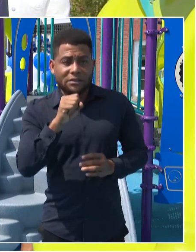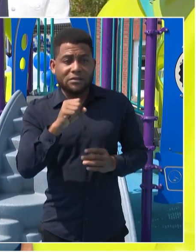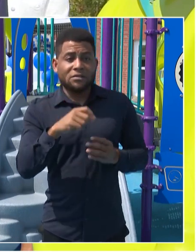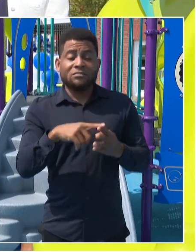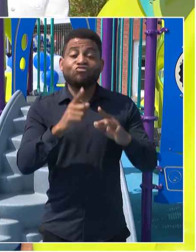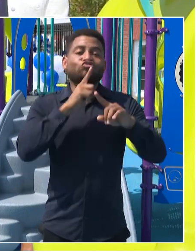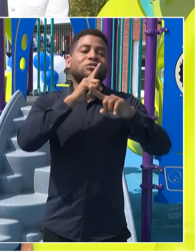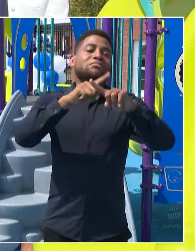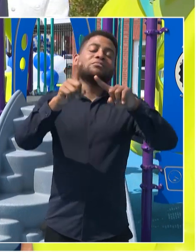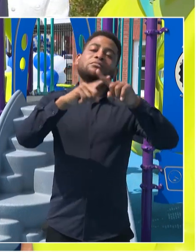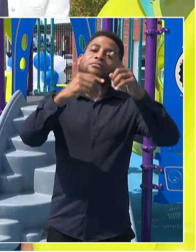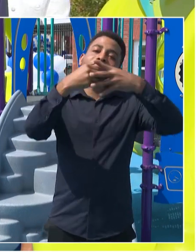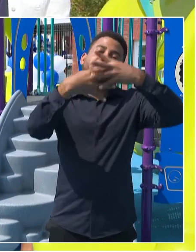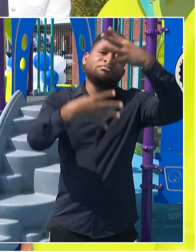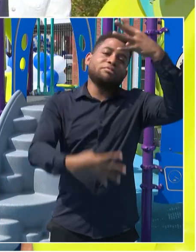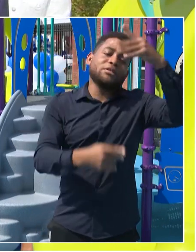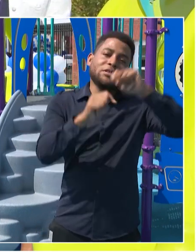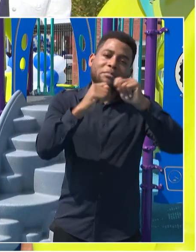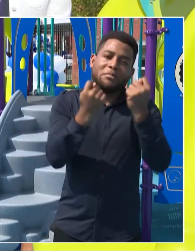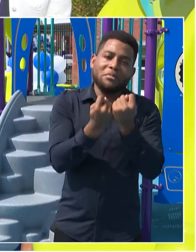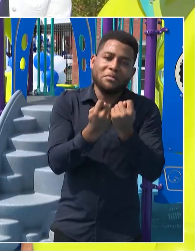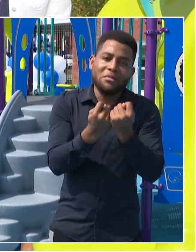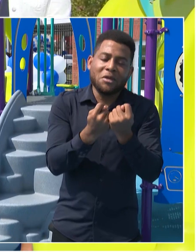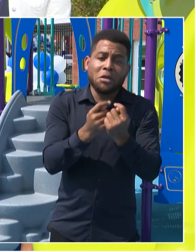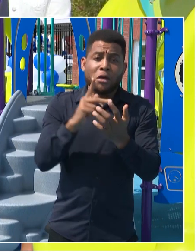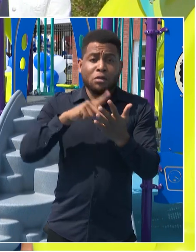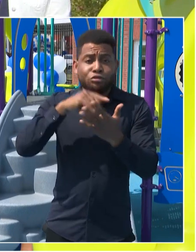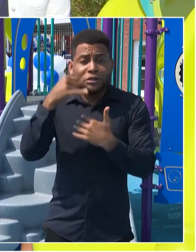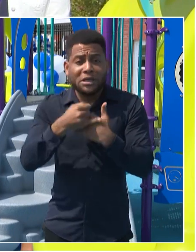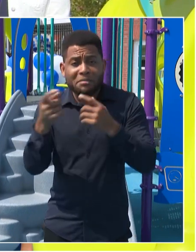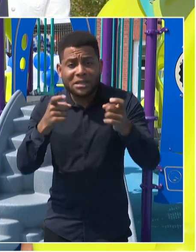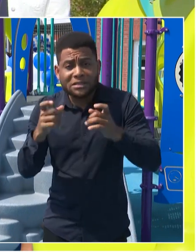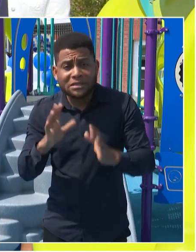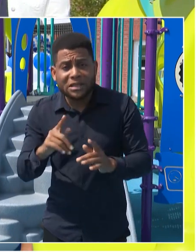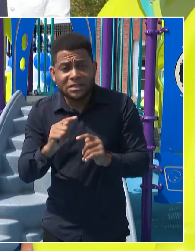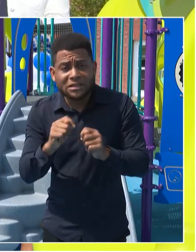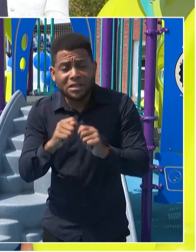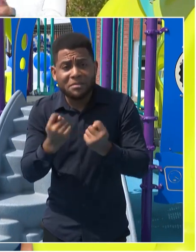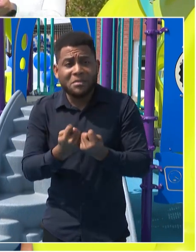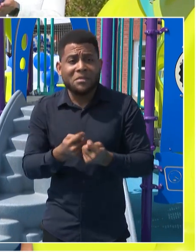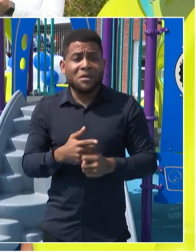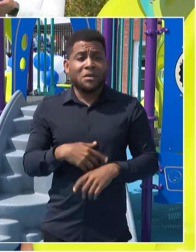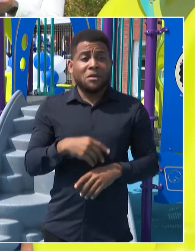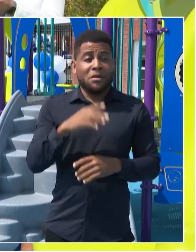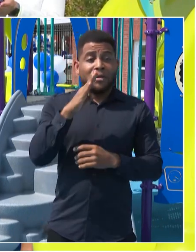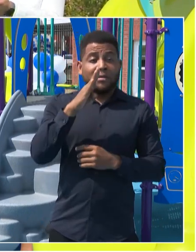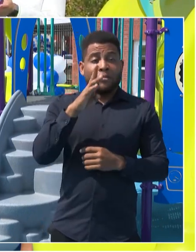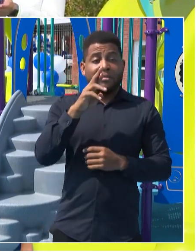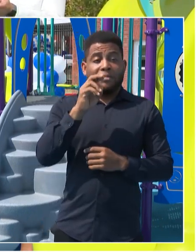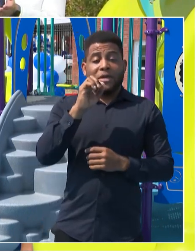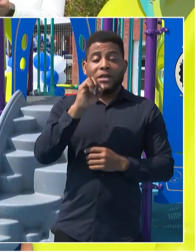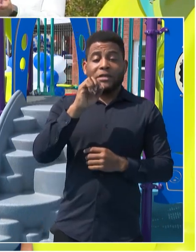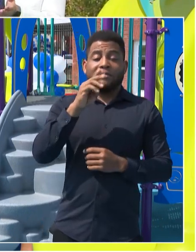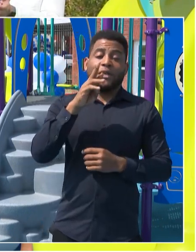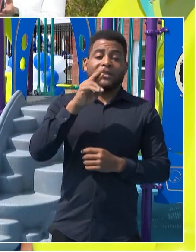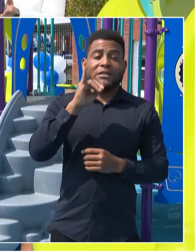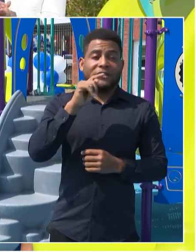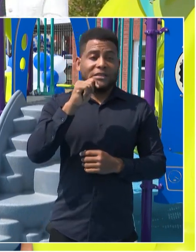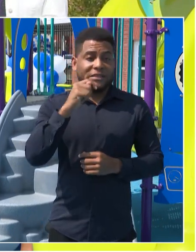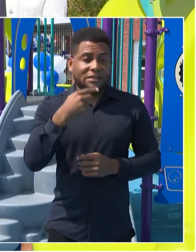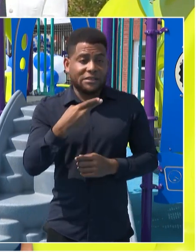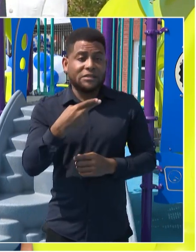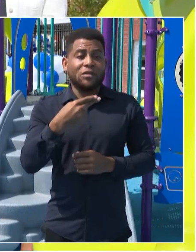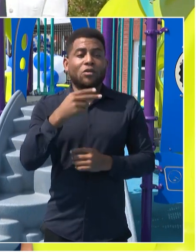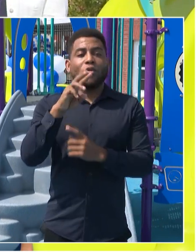the DGS Capital team, the project manager, if you could raise your hand, Rupert Braithwaite. Thank you. And I want to thank Cassidy Mullen,